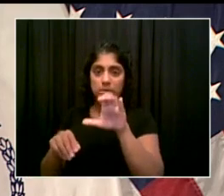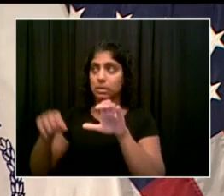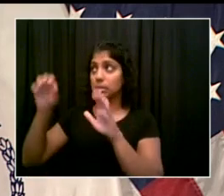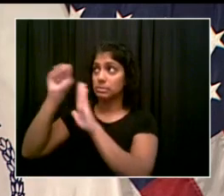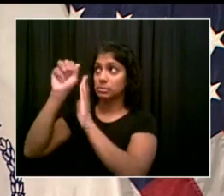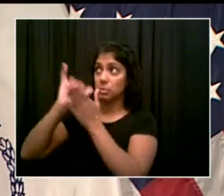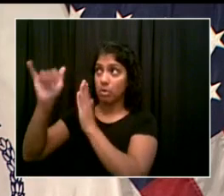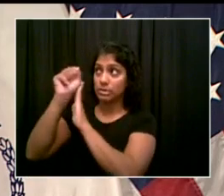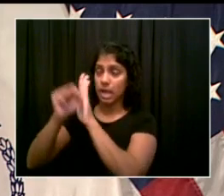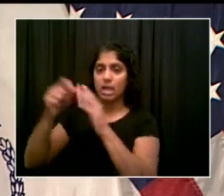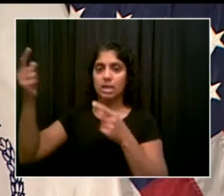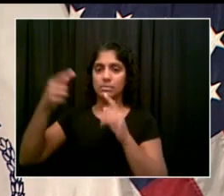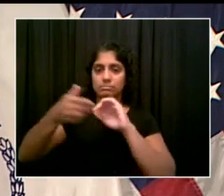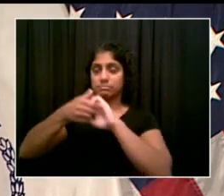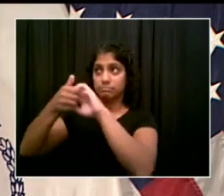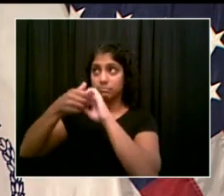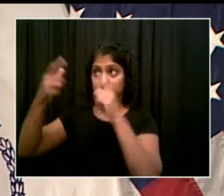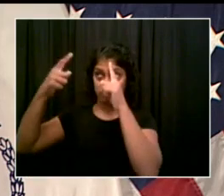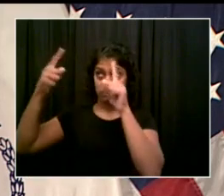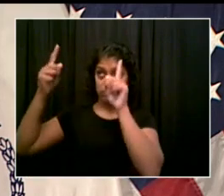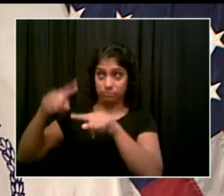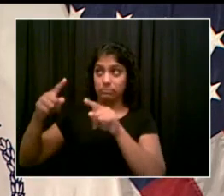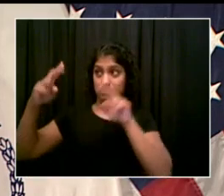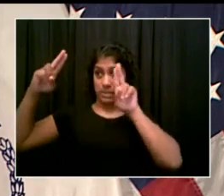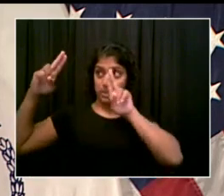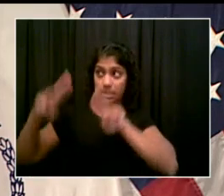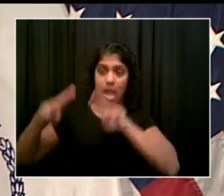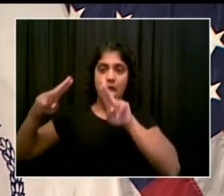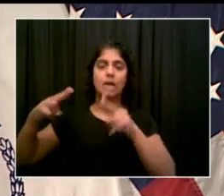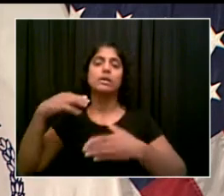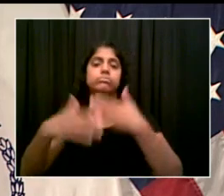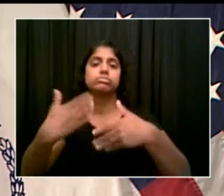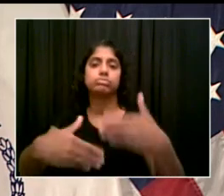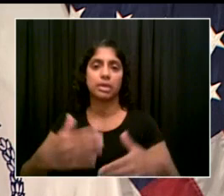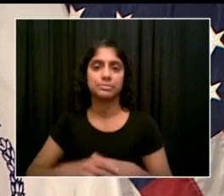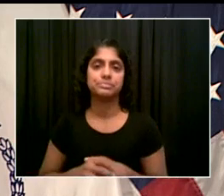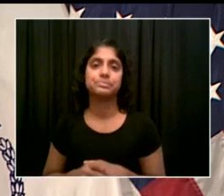The next is Elizabeth Kim from Gothamist.